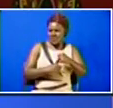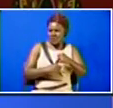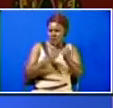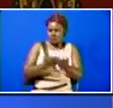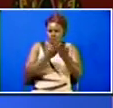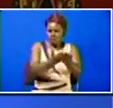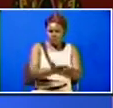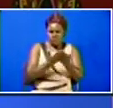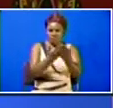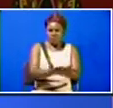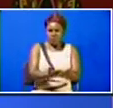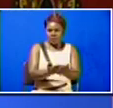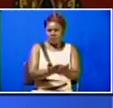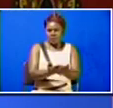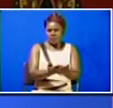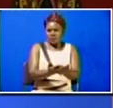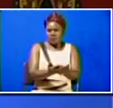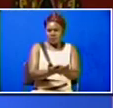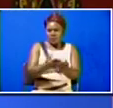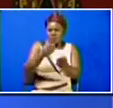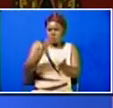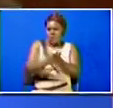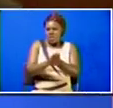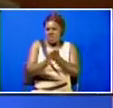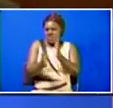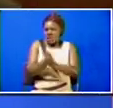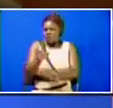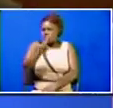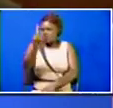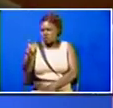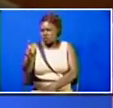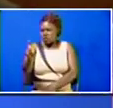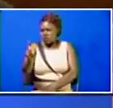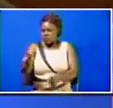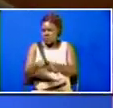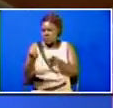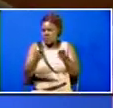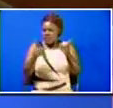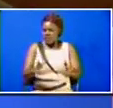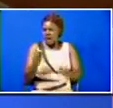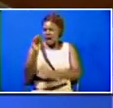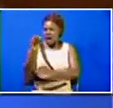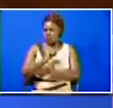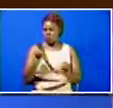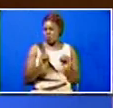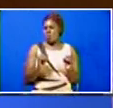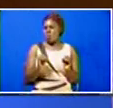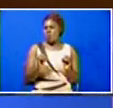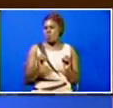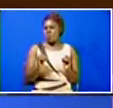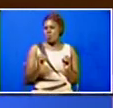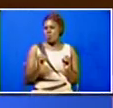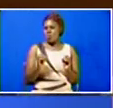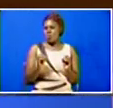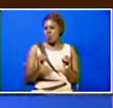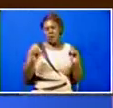deliveries, 786 deliveries without raising alarm, even to the depot manager? These traders,